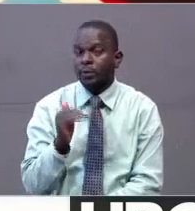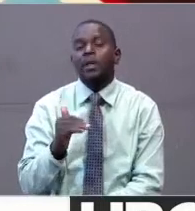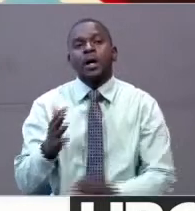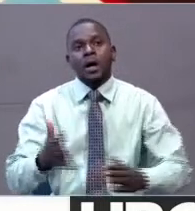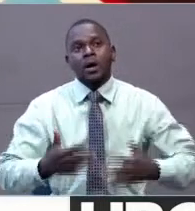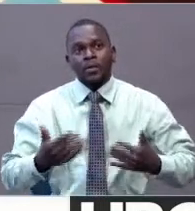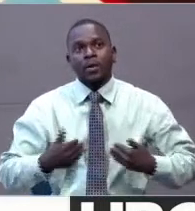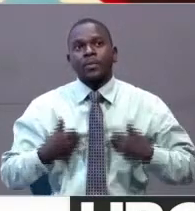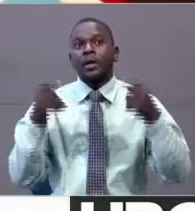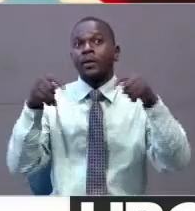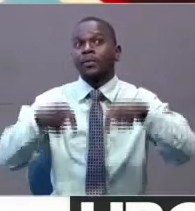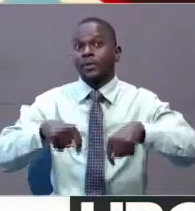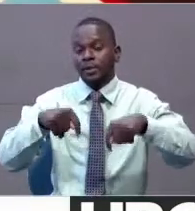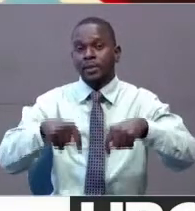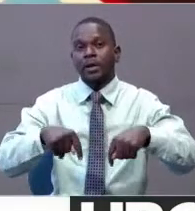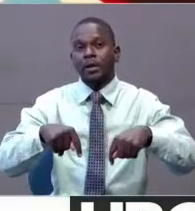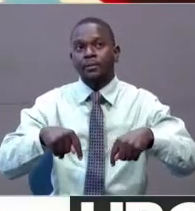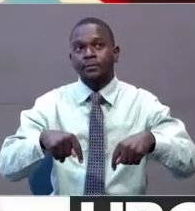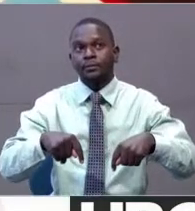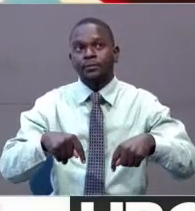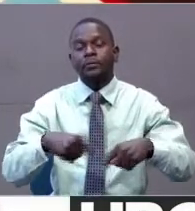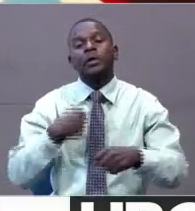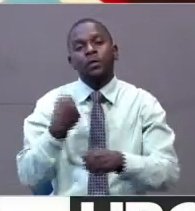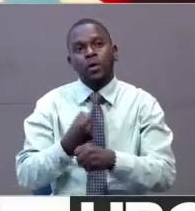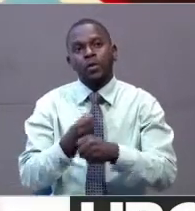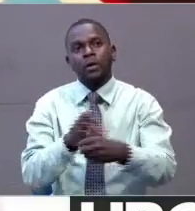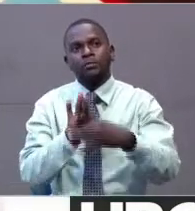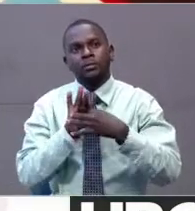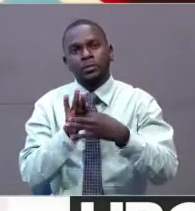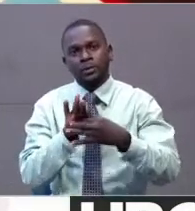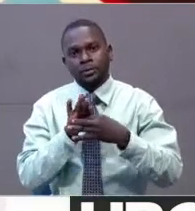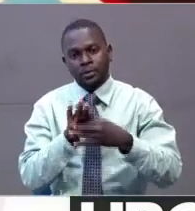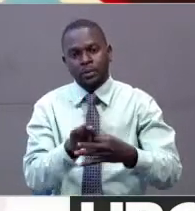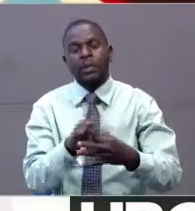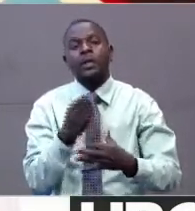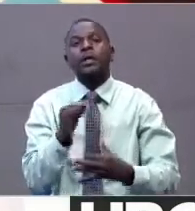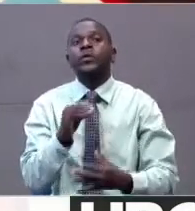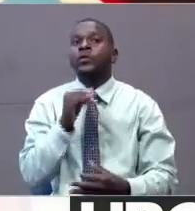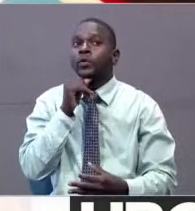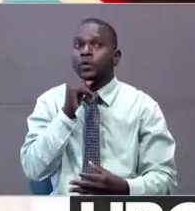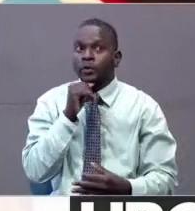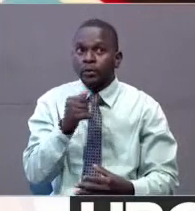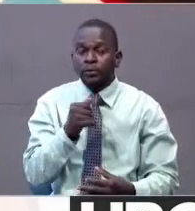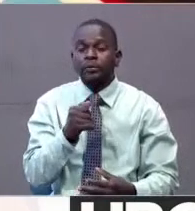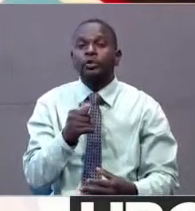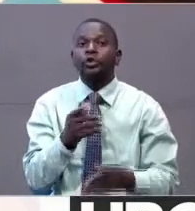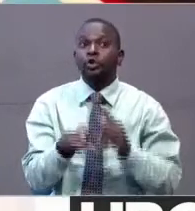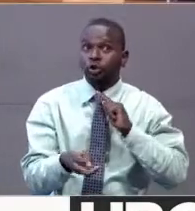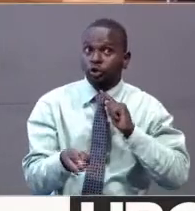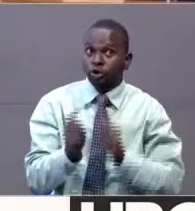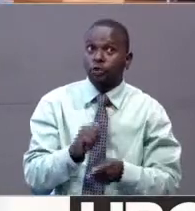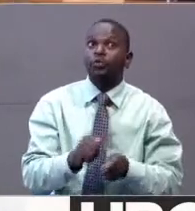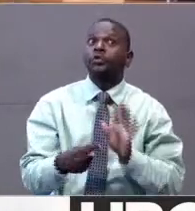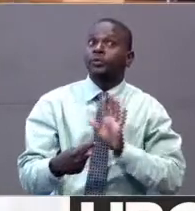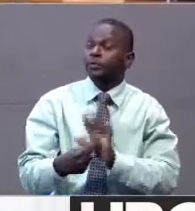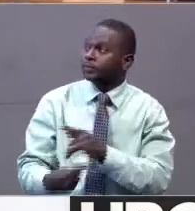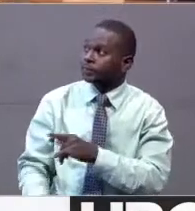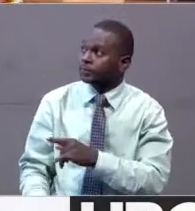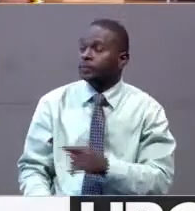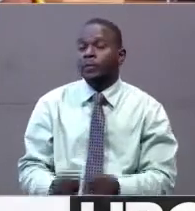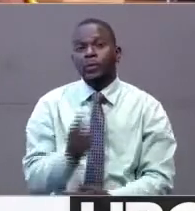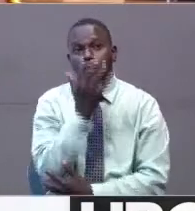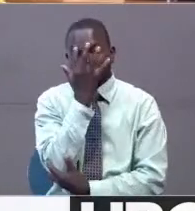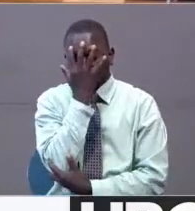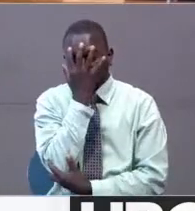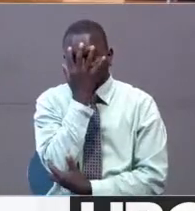I'm here. We shall work together. And if they don't style up, we shall expose them. It's also very